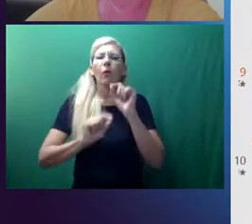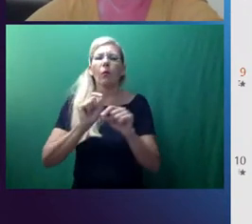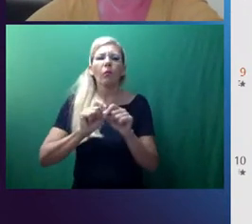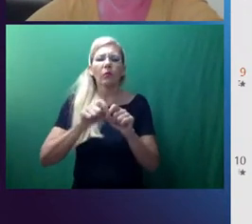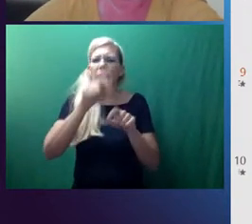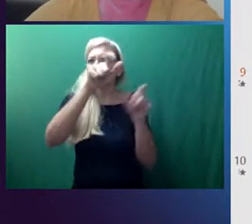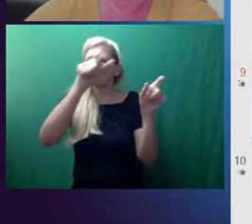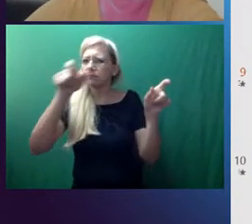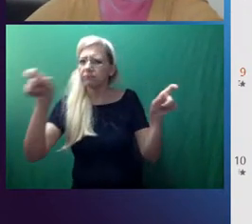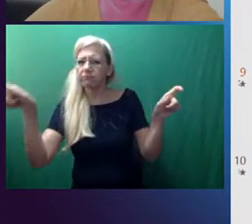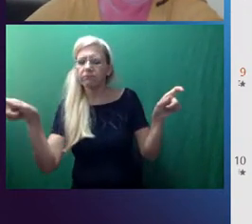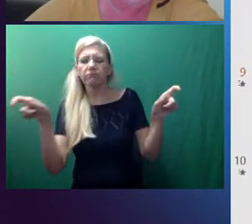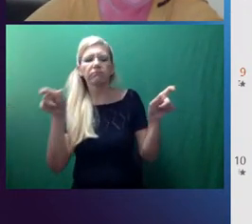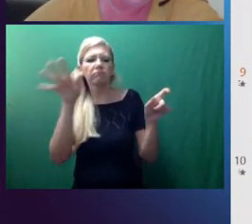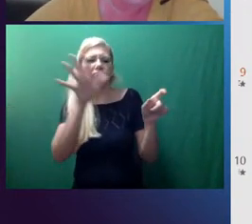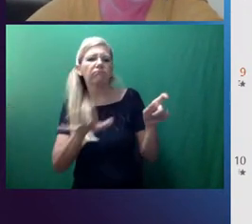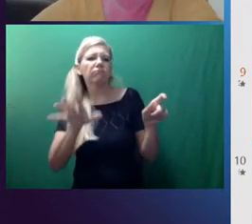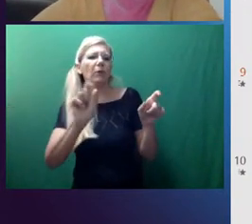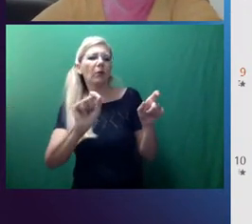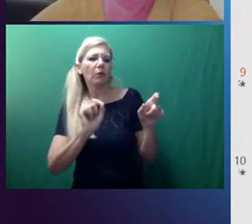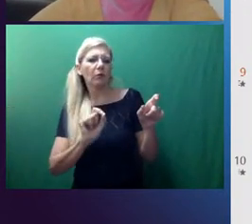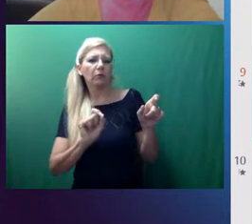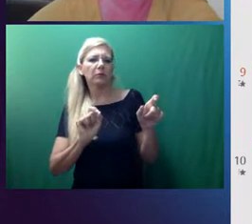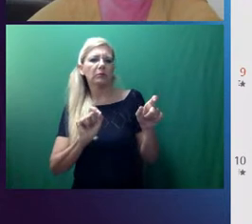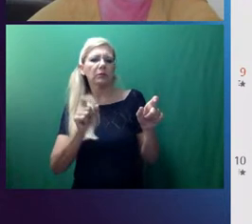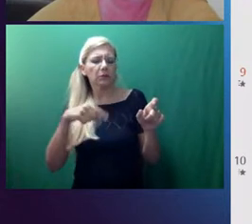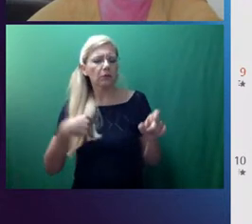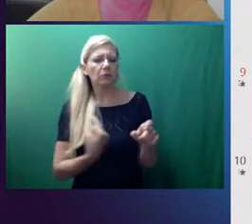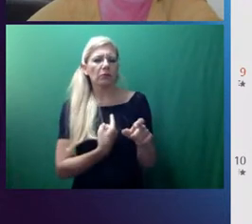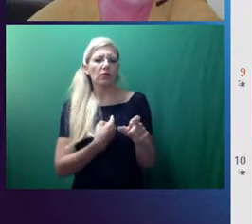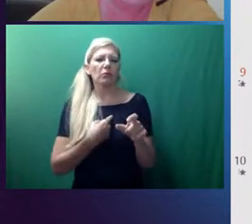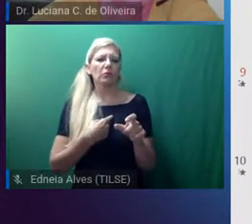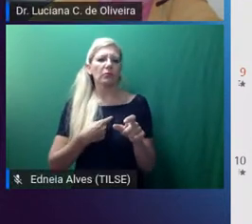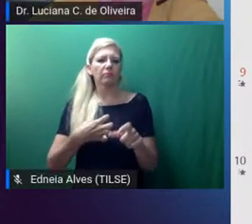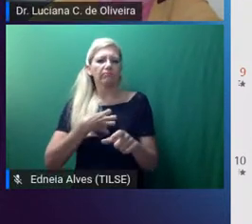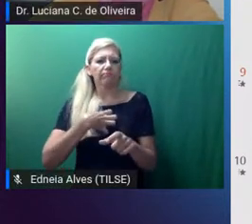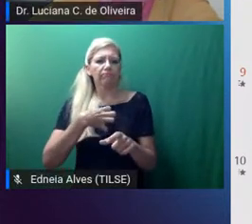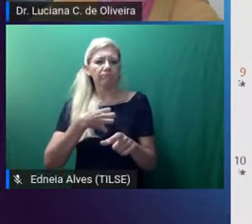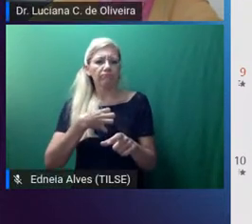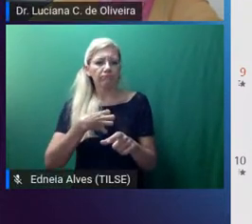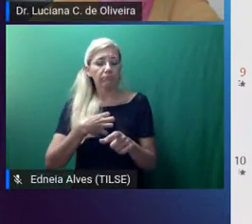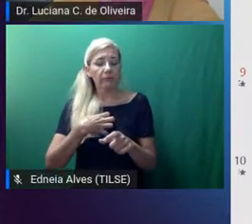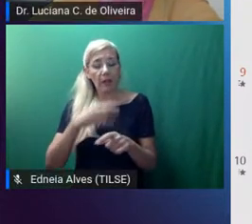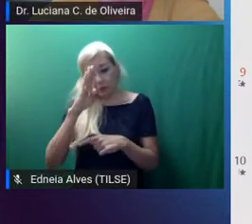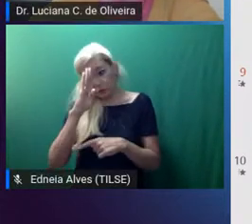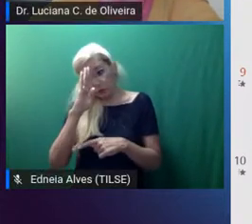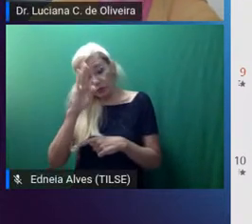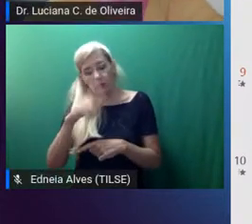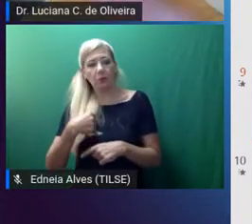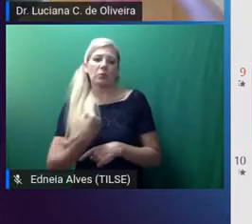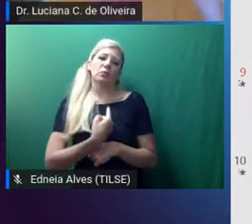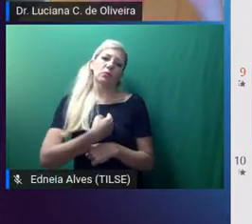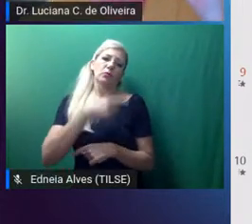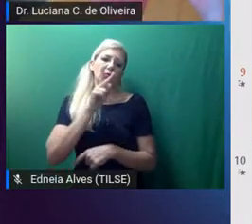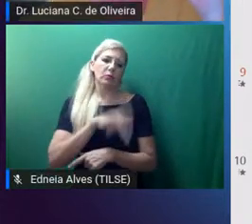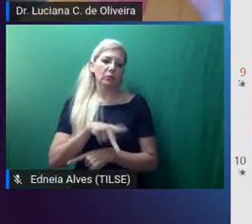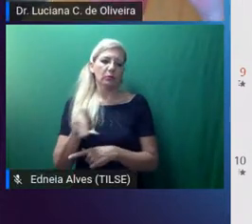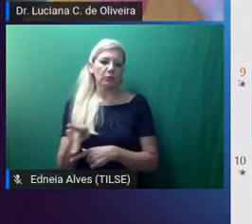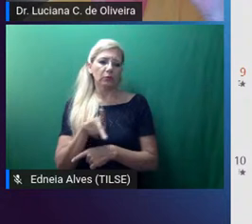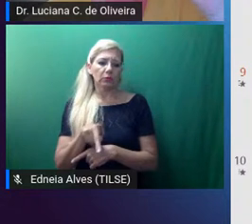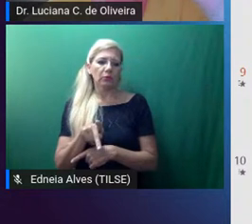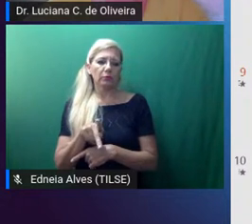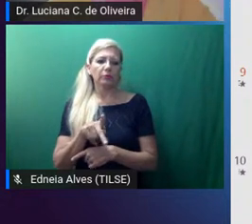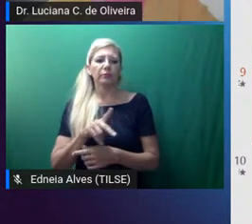racist practices in our field, especially as it relates to teaching. Okay, so yes, one